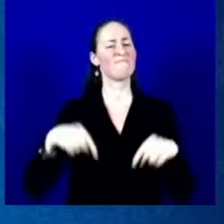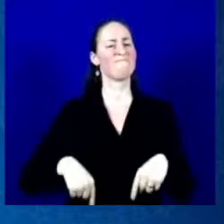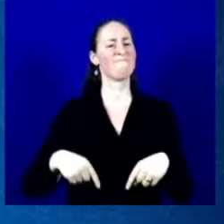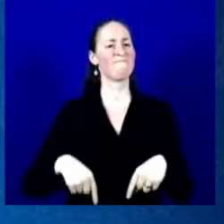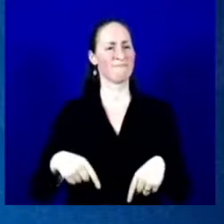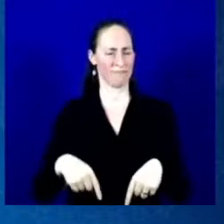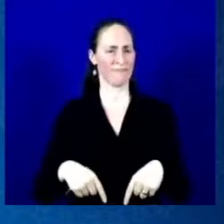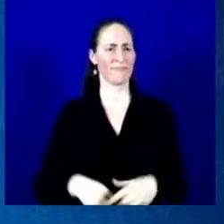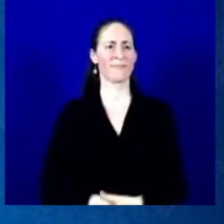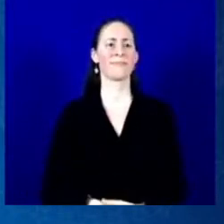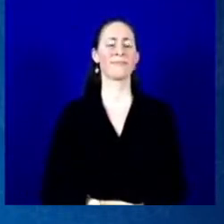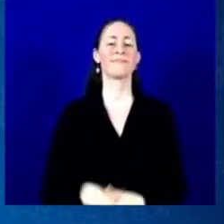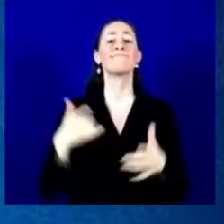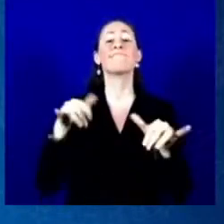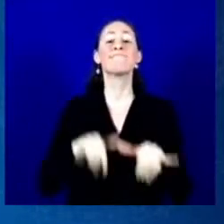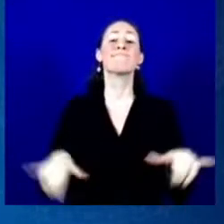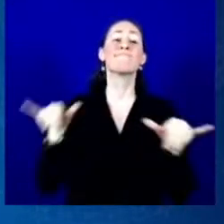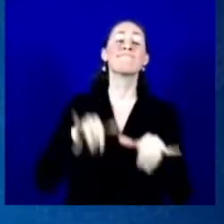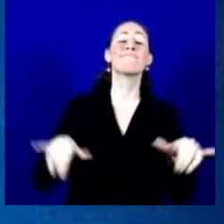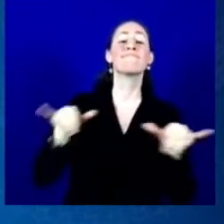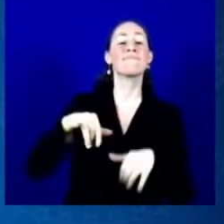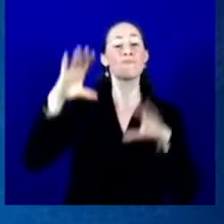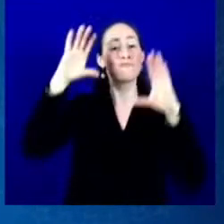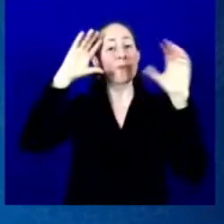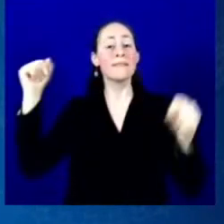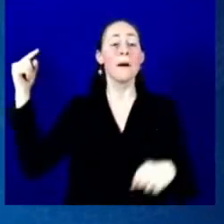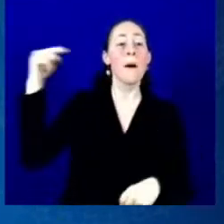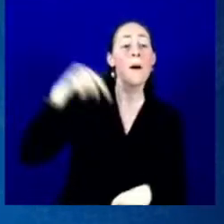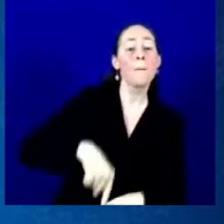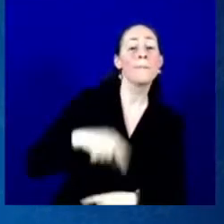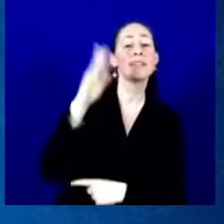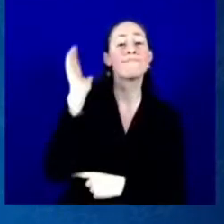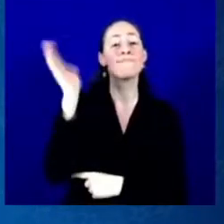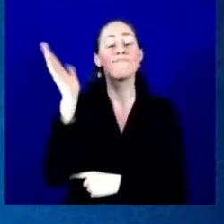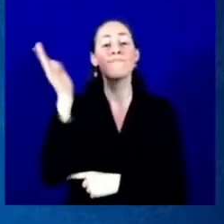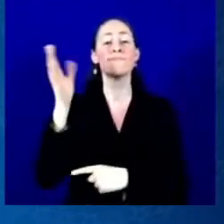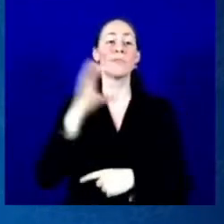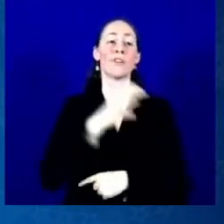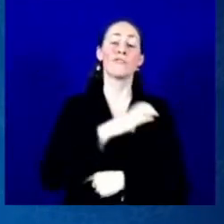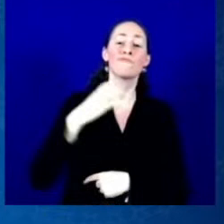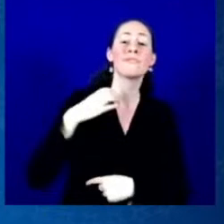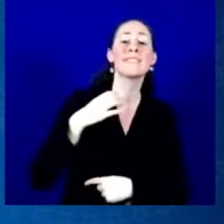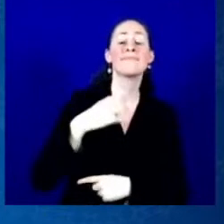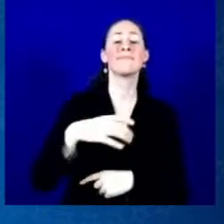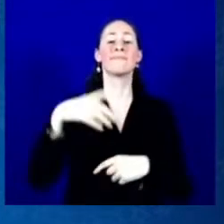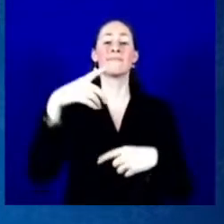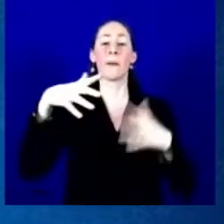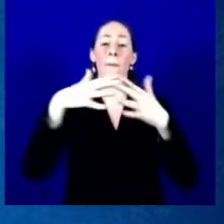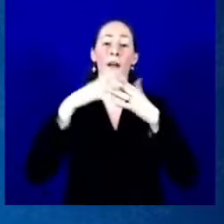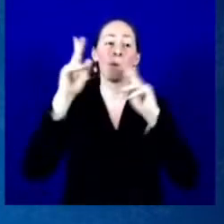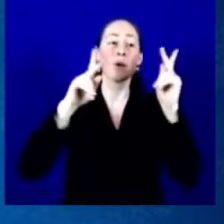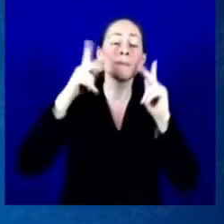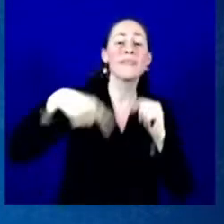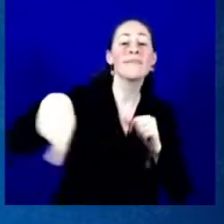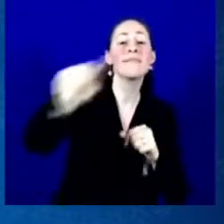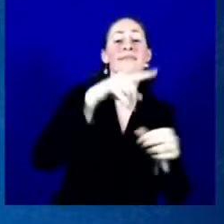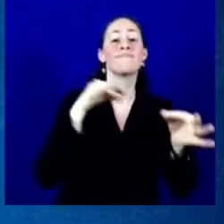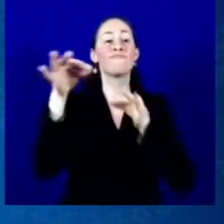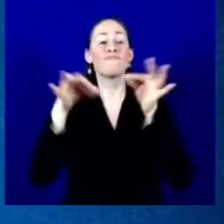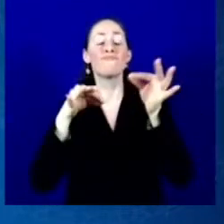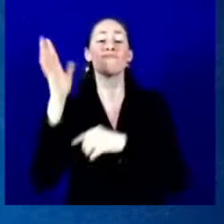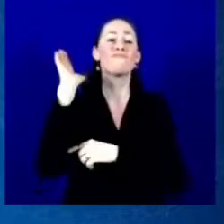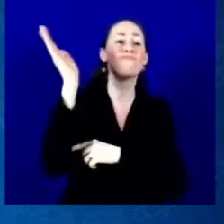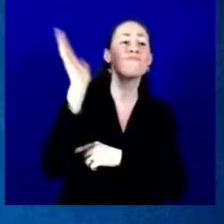to Congress, to the nation, and to the world, to declare war, to celebrate peace, to announce